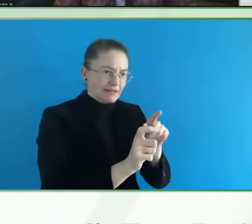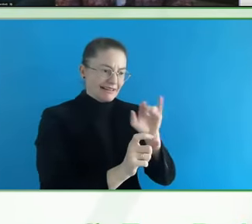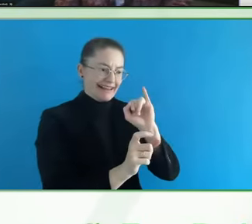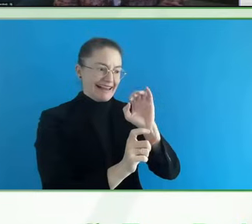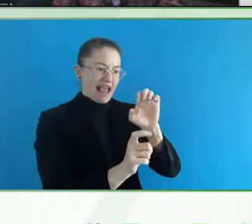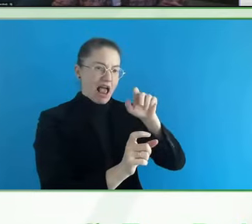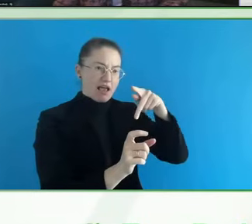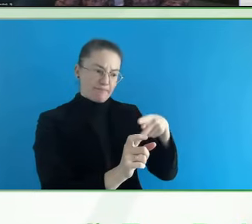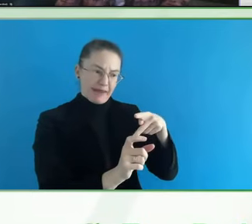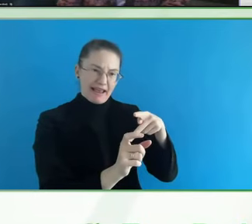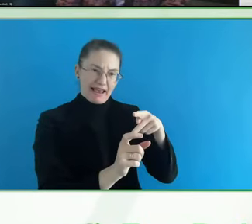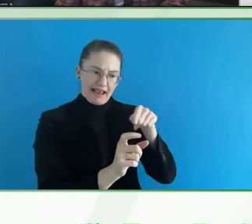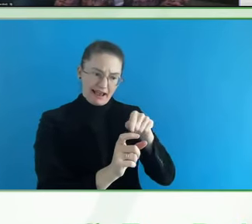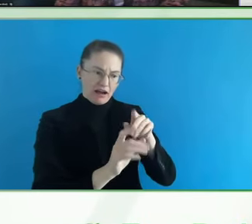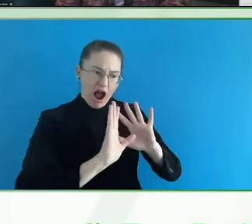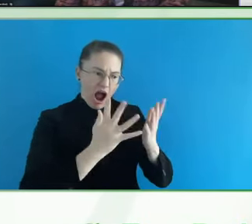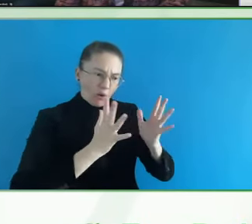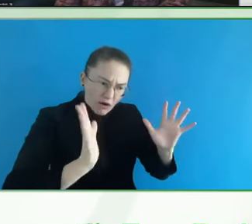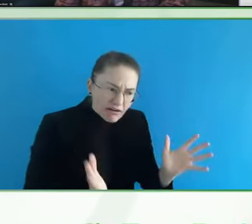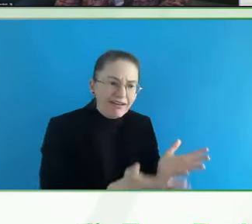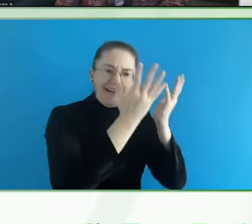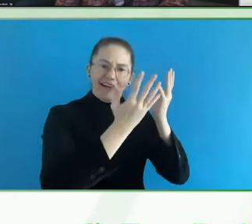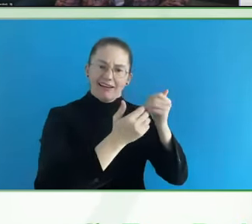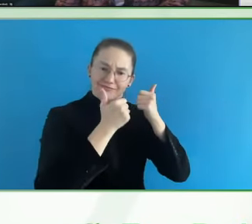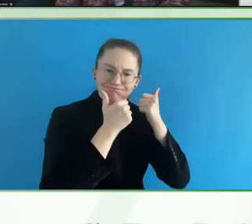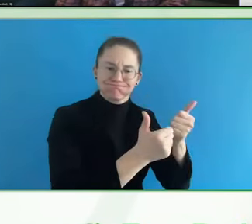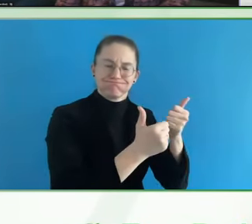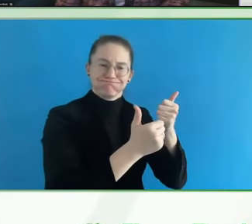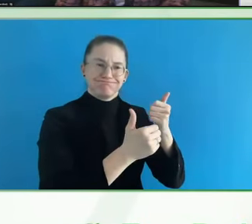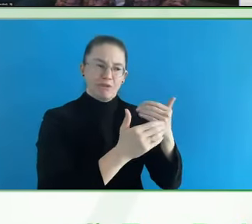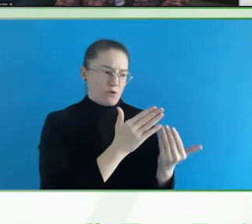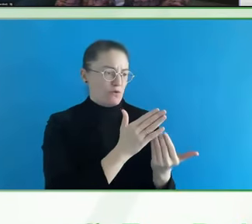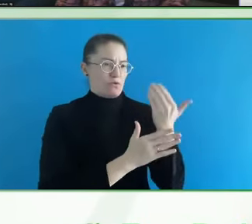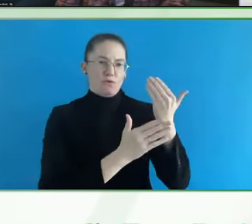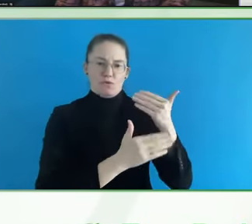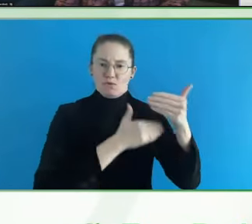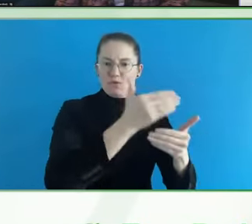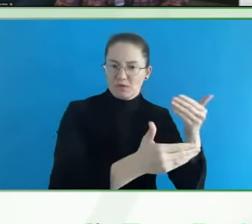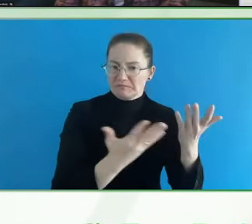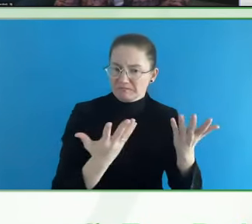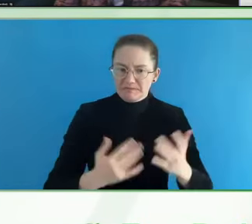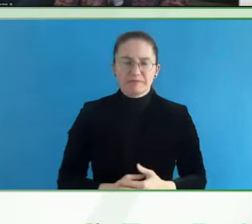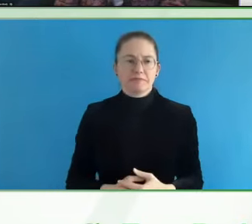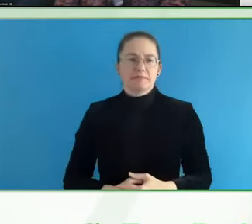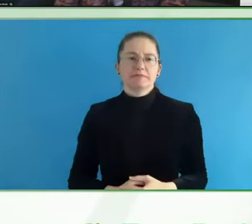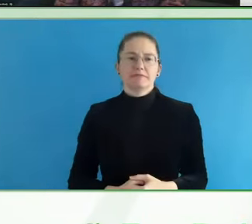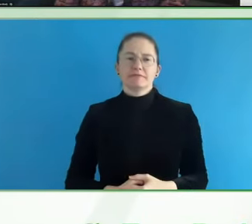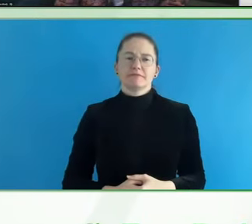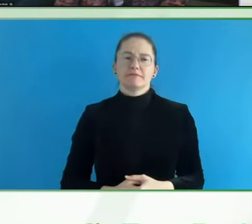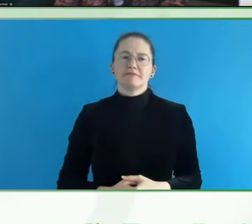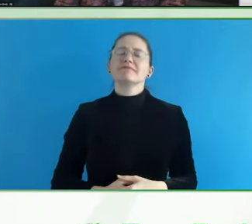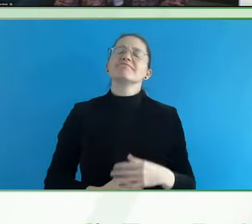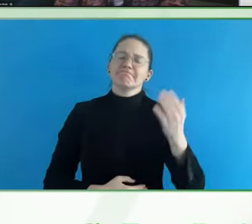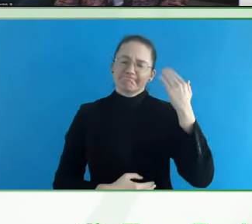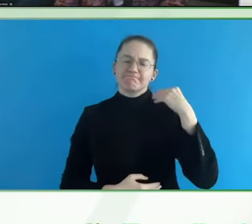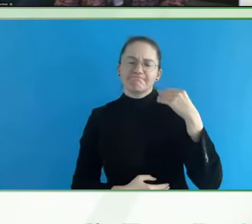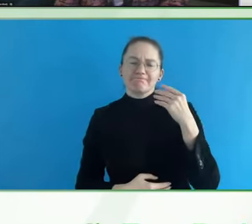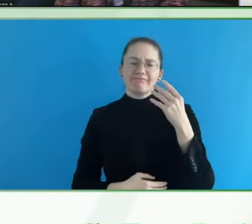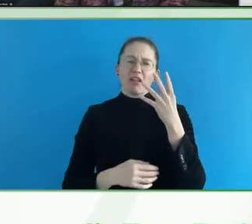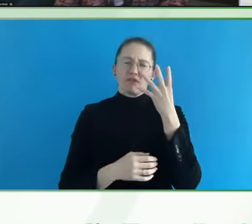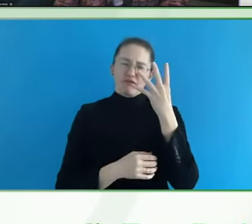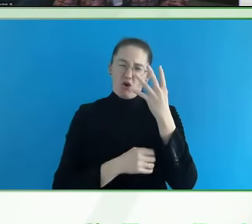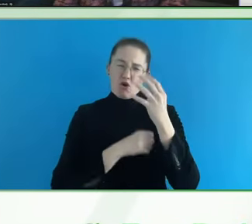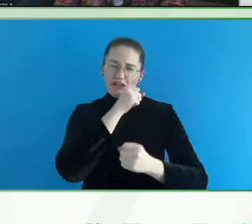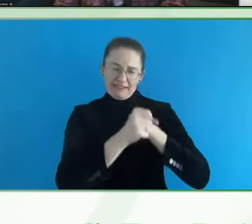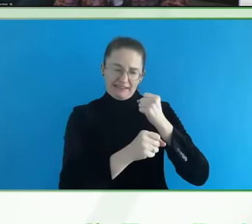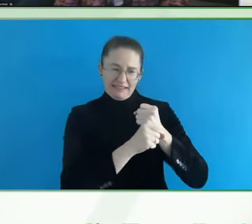The school board had been waiting for years for a single model adopted throughout the